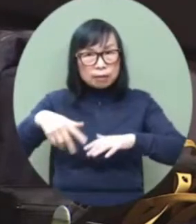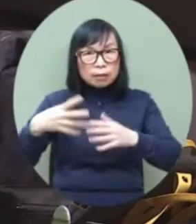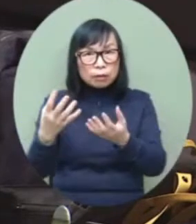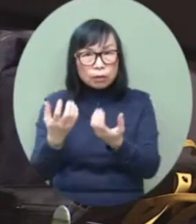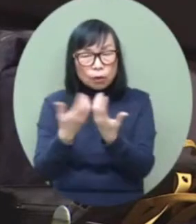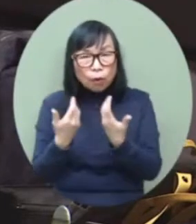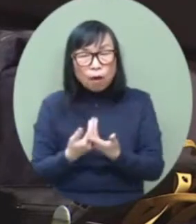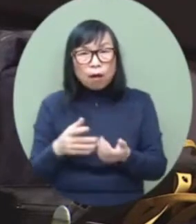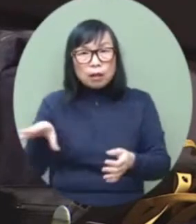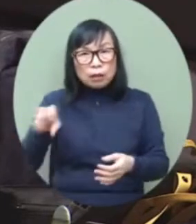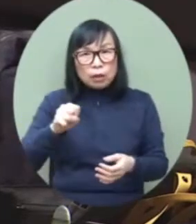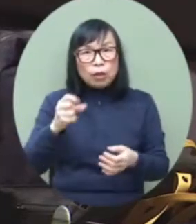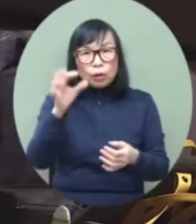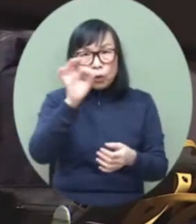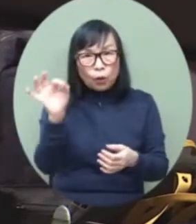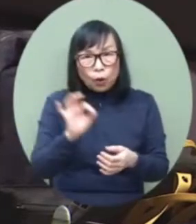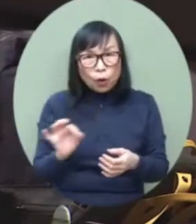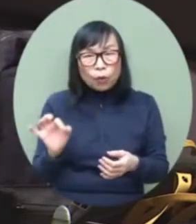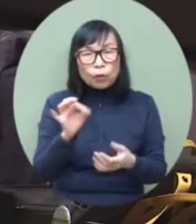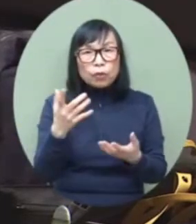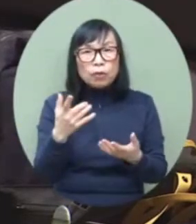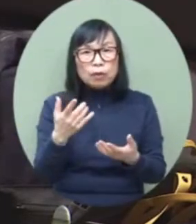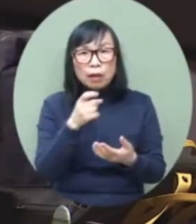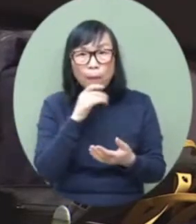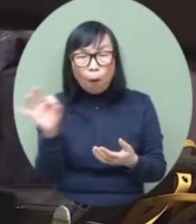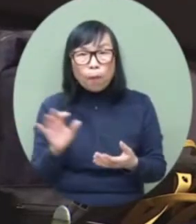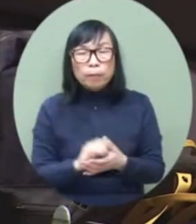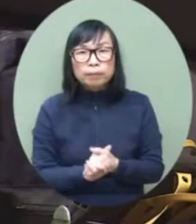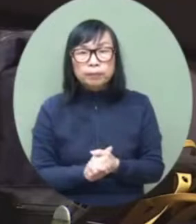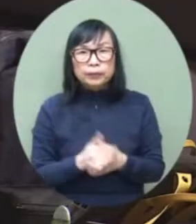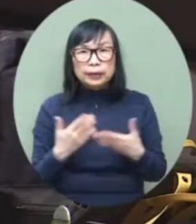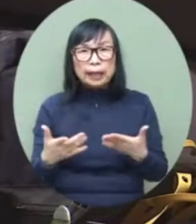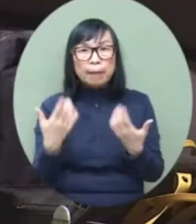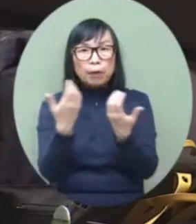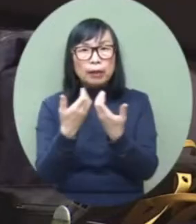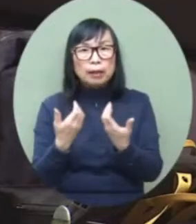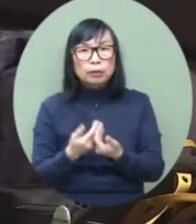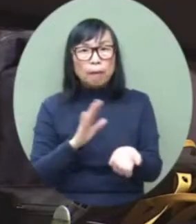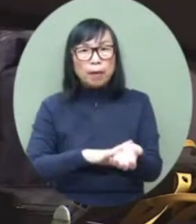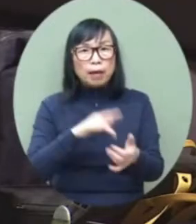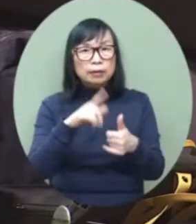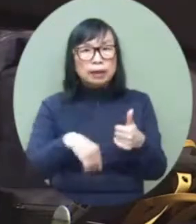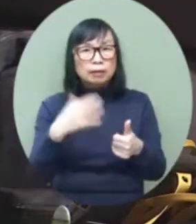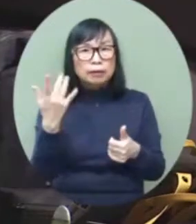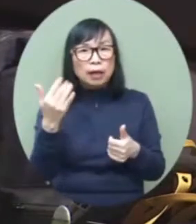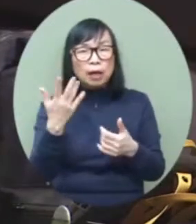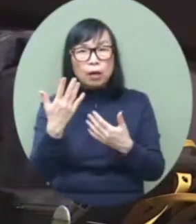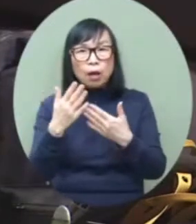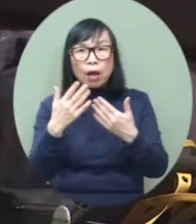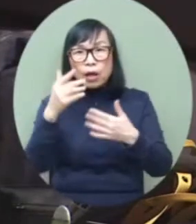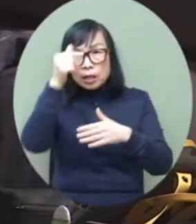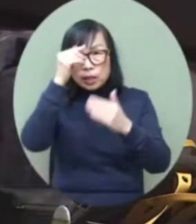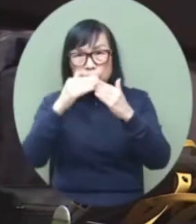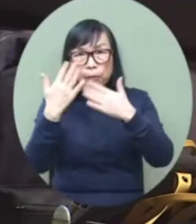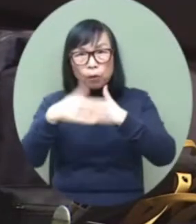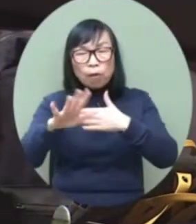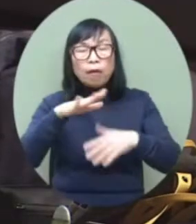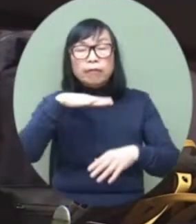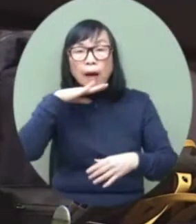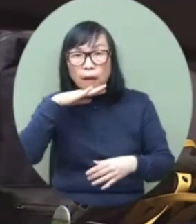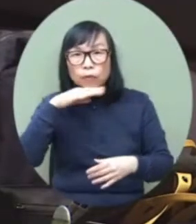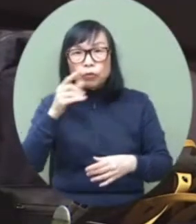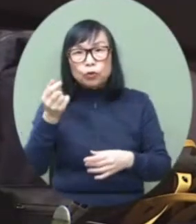facilities under HA, what is the capacity and usage rate? And have you looked into how many patients are